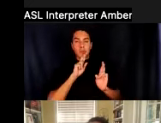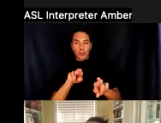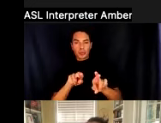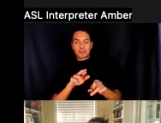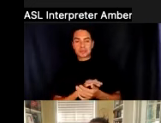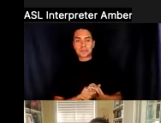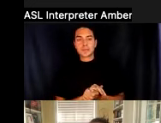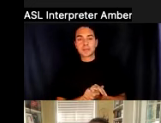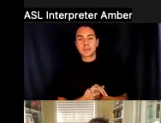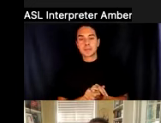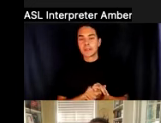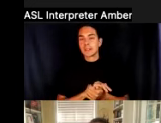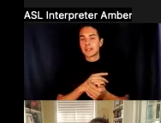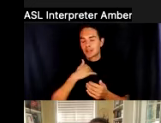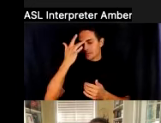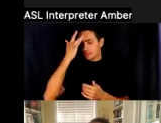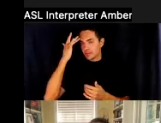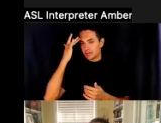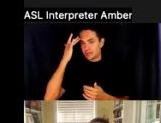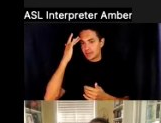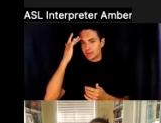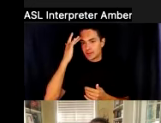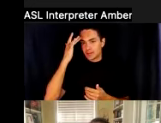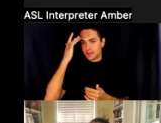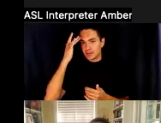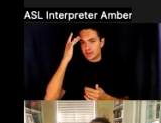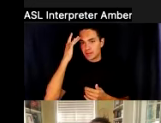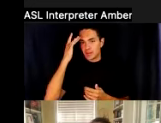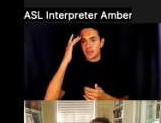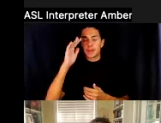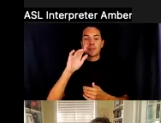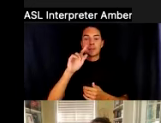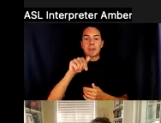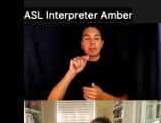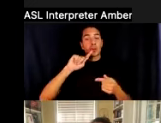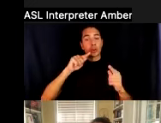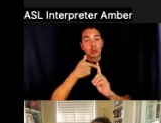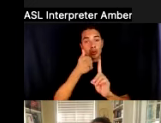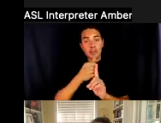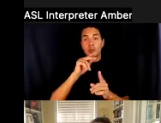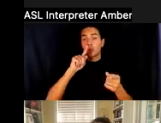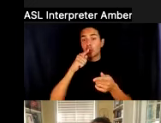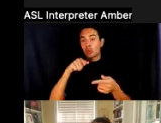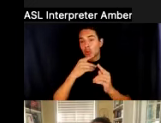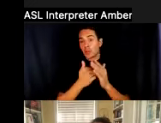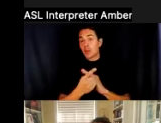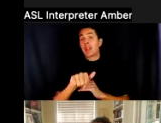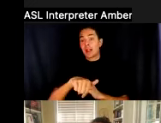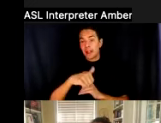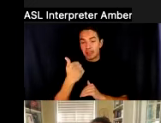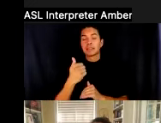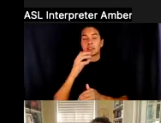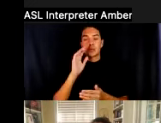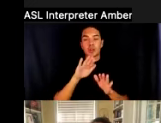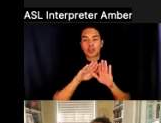I just drew a blank. There's three of them. If you're going to hurt yourself, you're going to hurt someone else, or if there's child